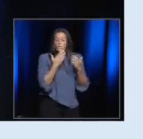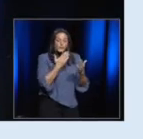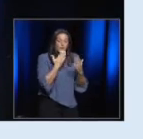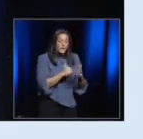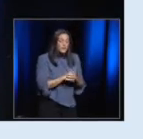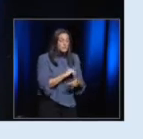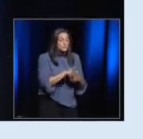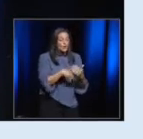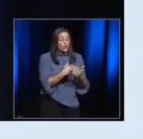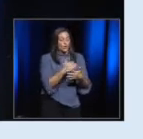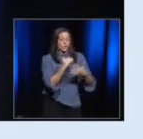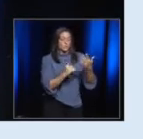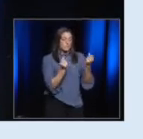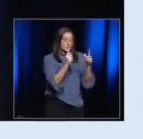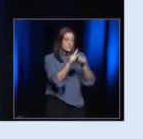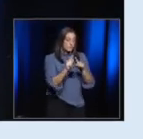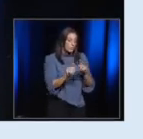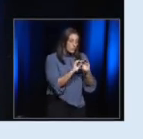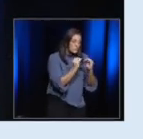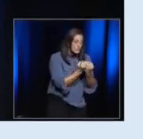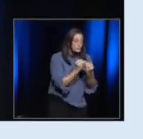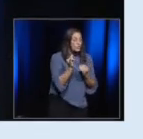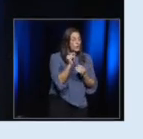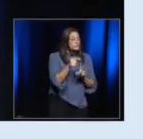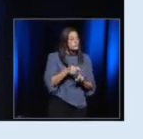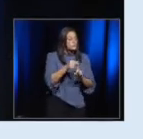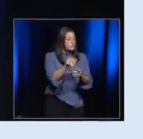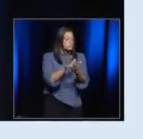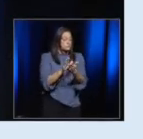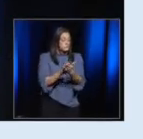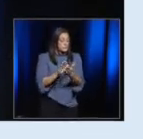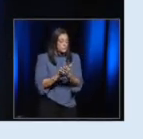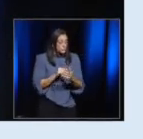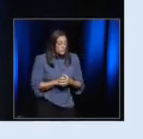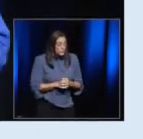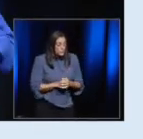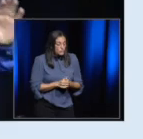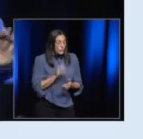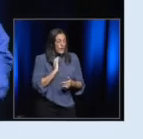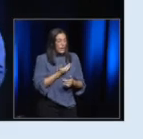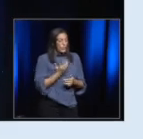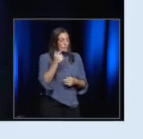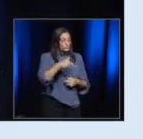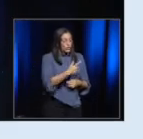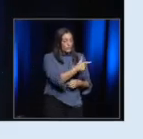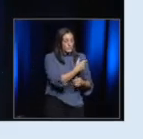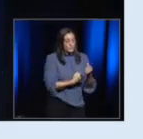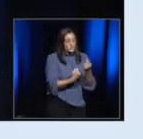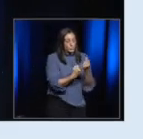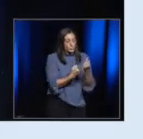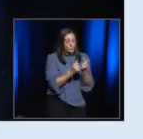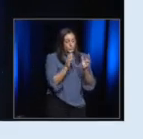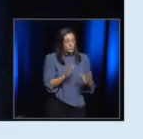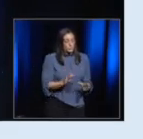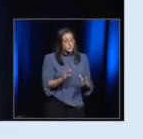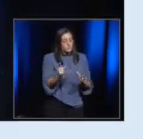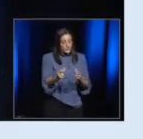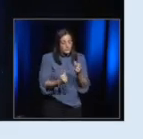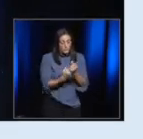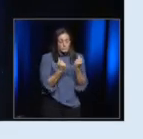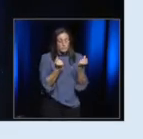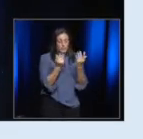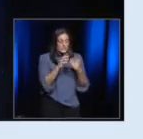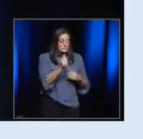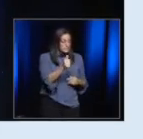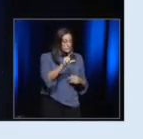all these funding organizations, and special shout outs to the Monkey Maya Dolphin Resort who supported us for decades there, the